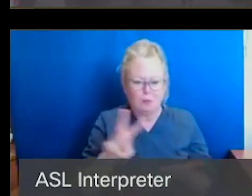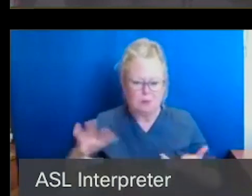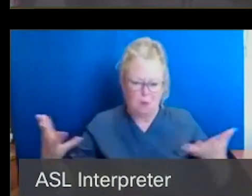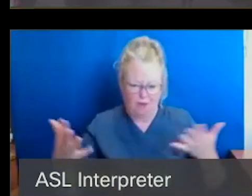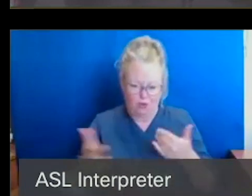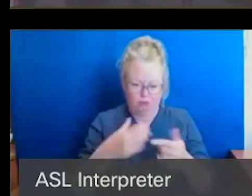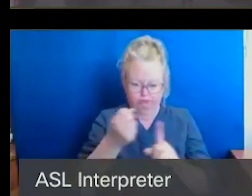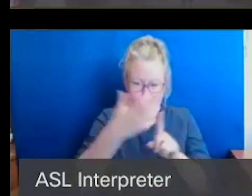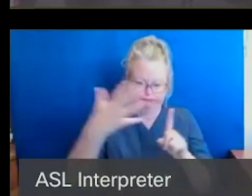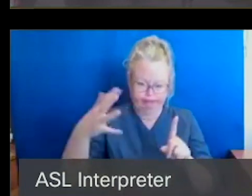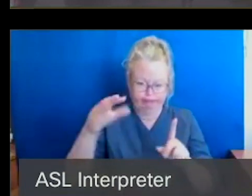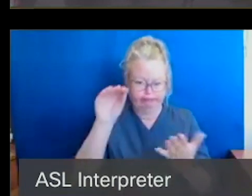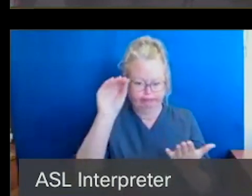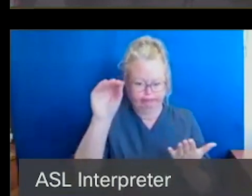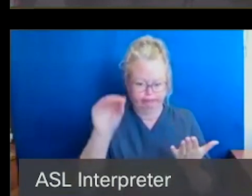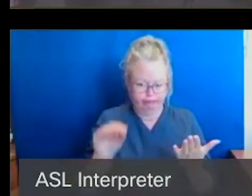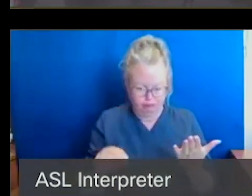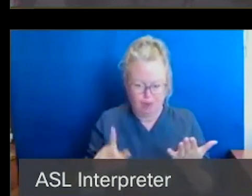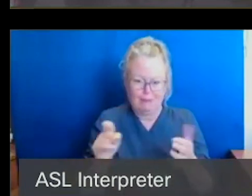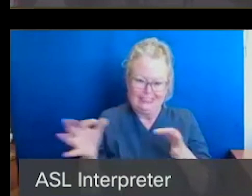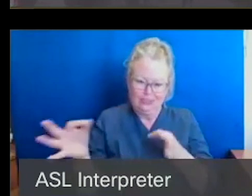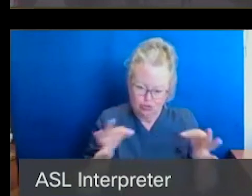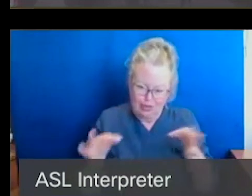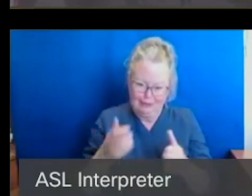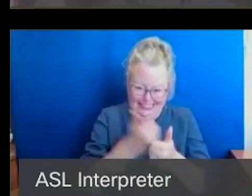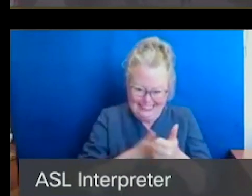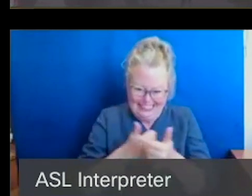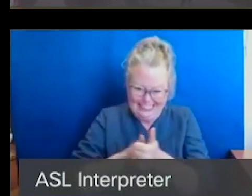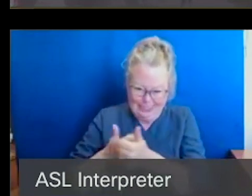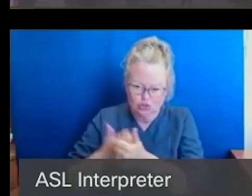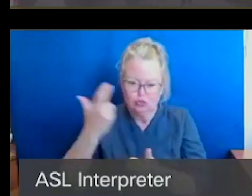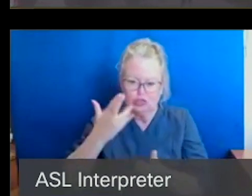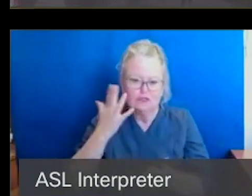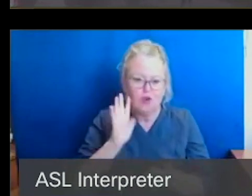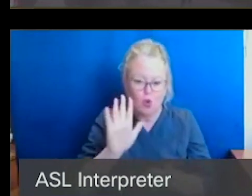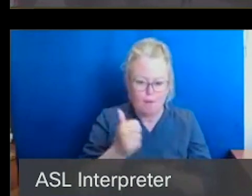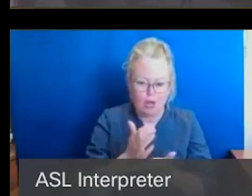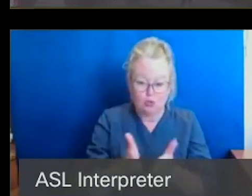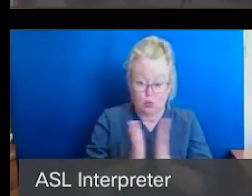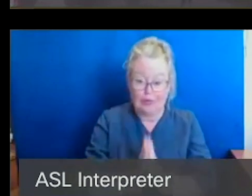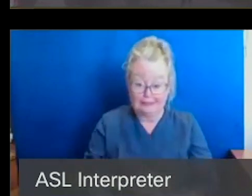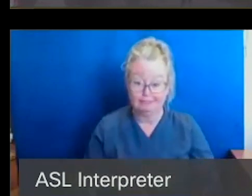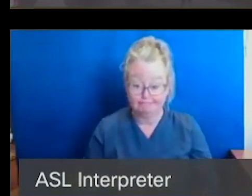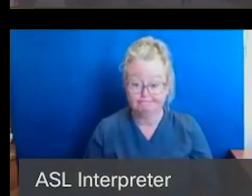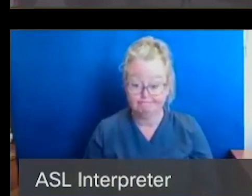covers, and that is described in the application submission guide.